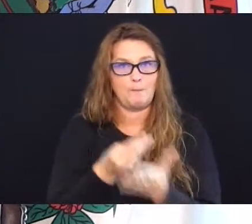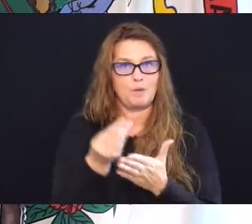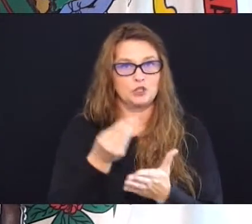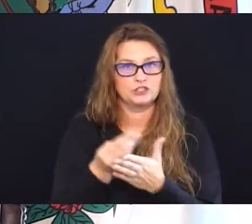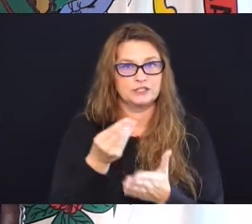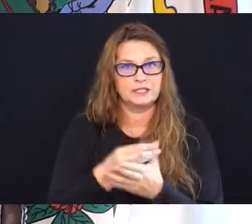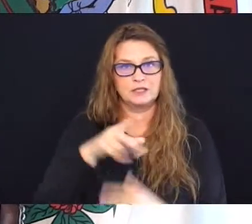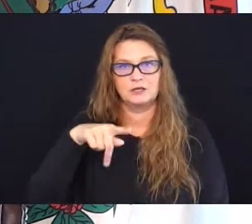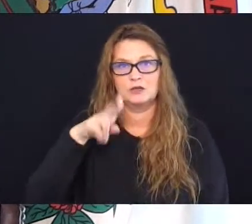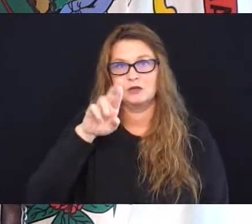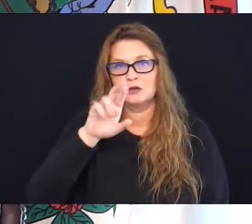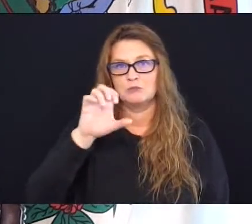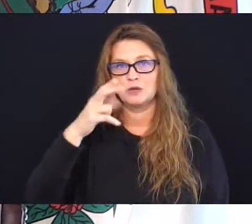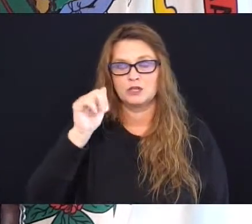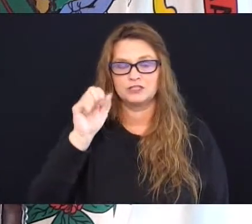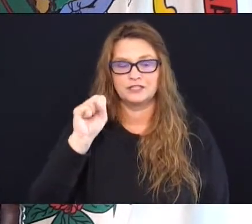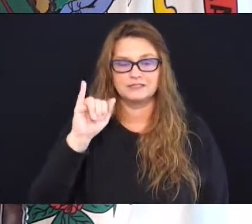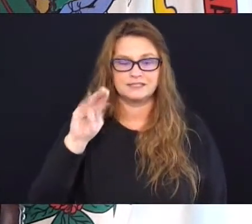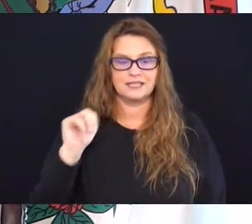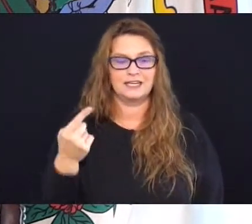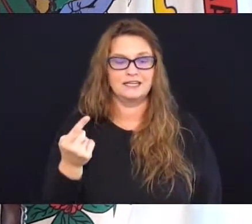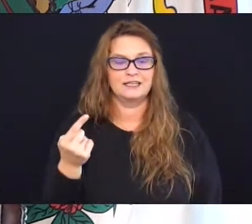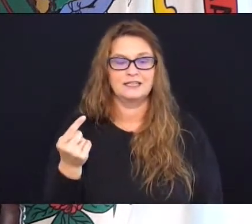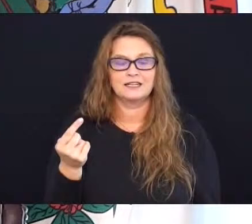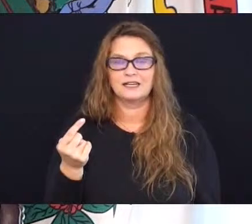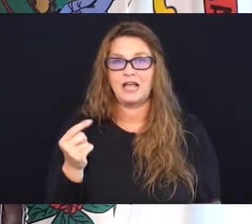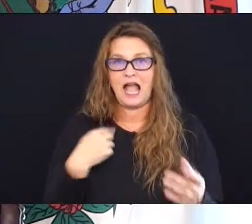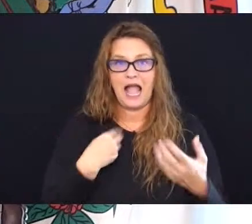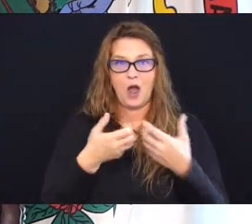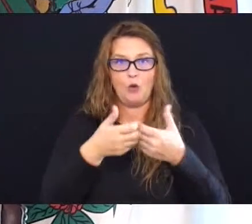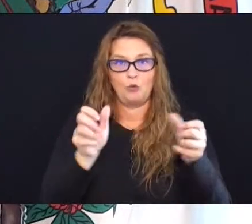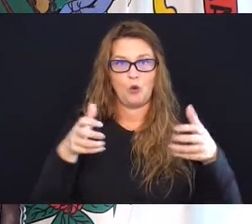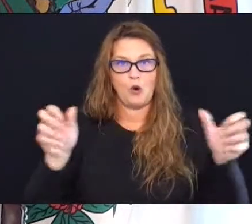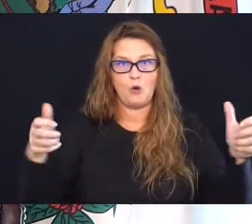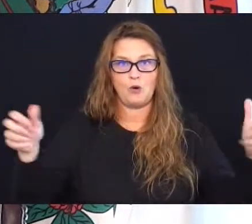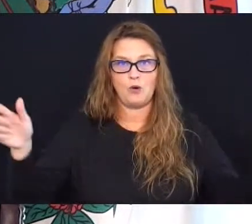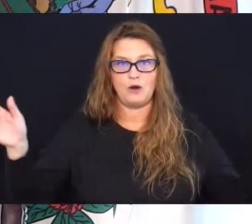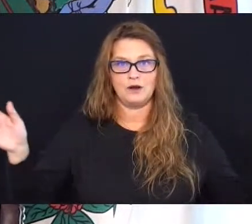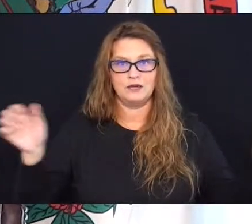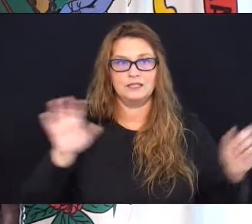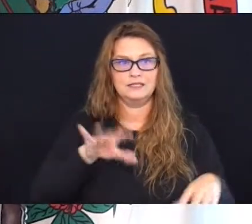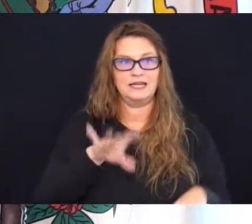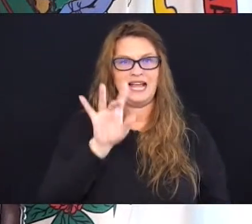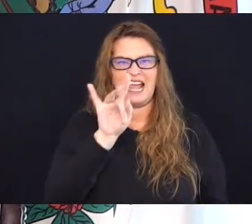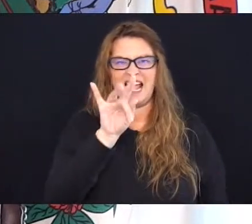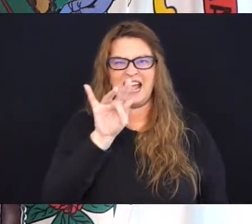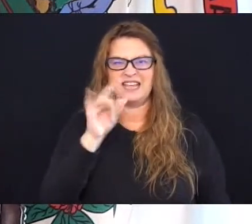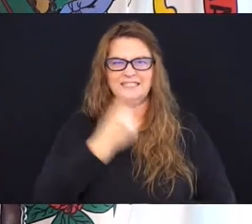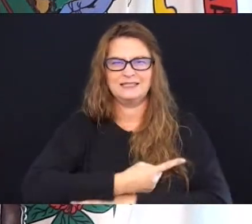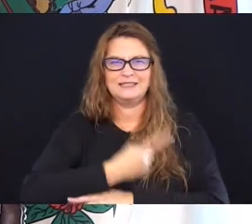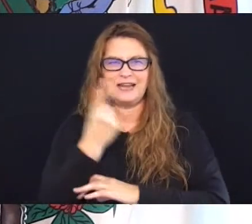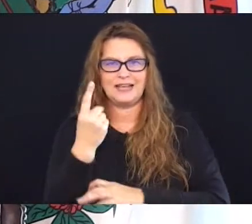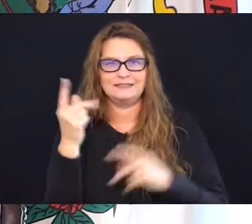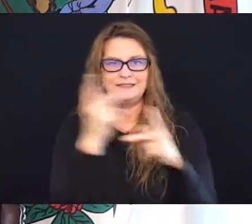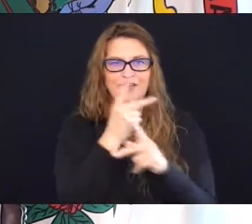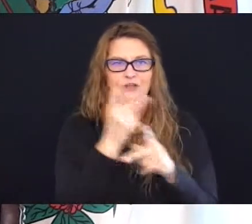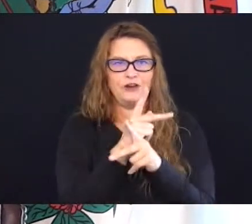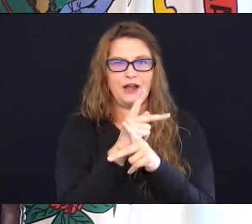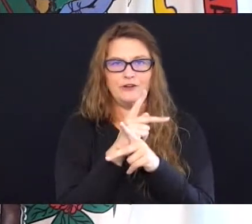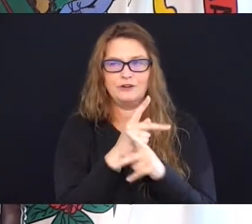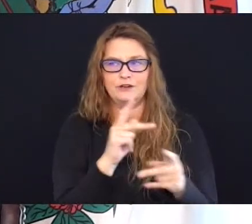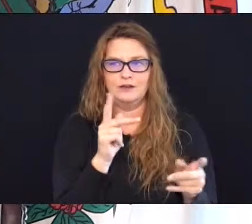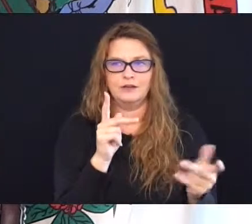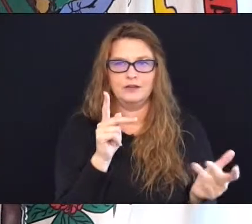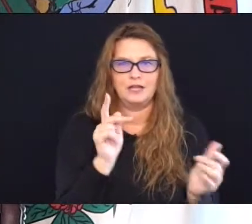rolled out that thing in the state where, you know, it took 18 days to figure out, you know,